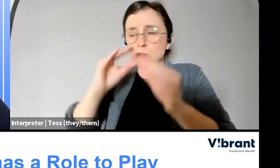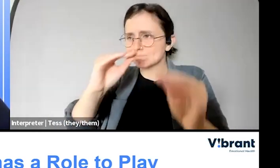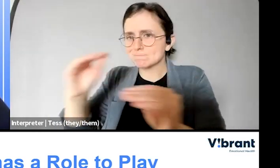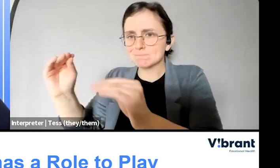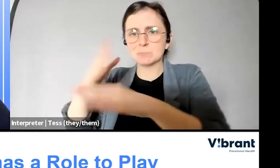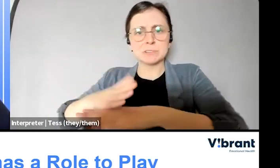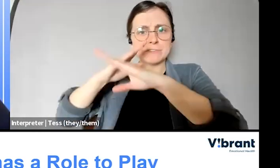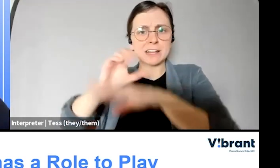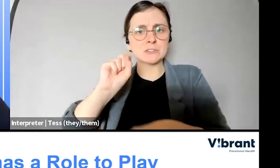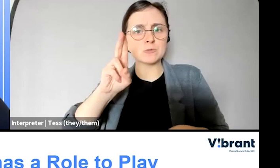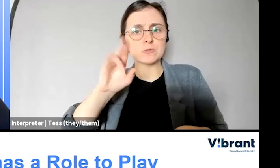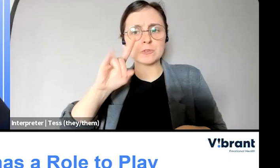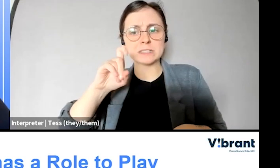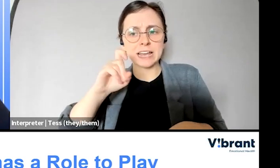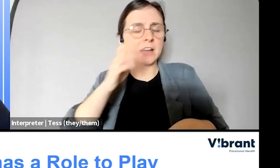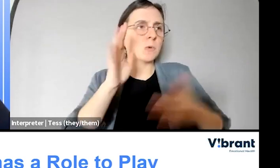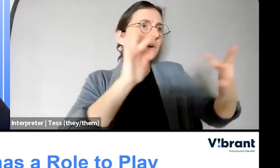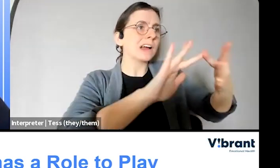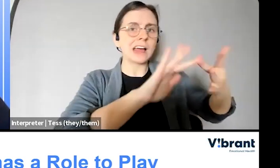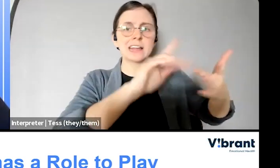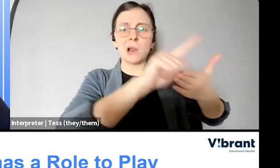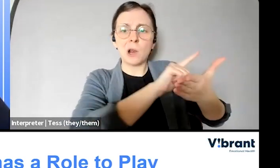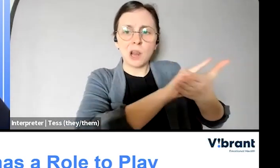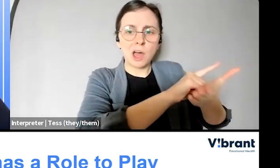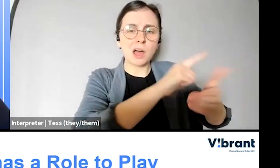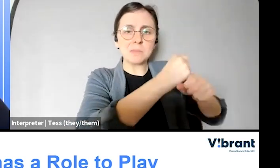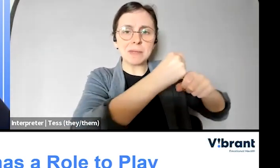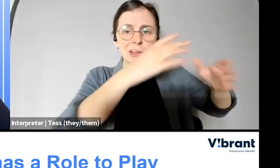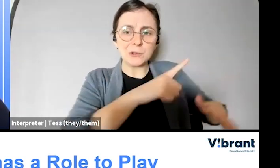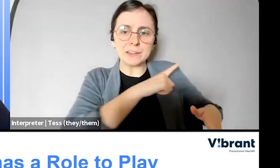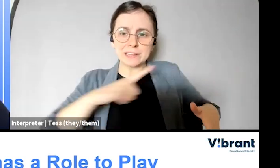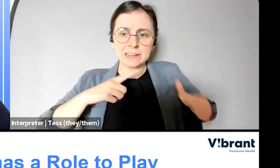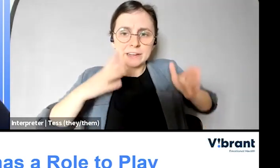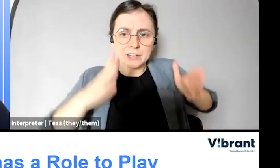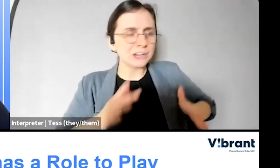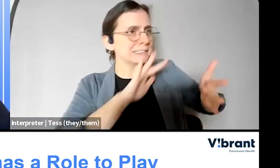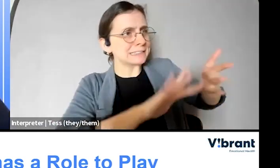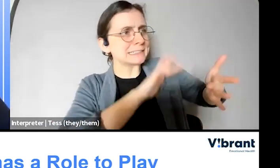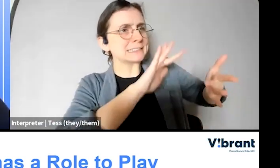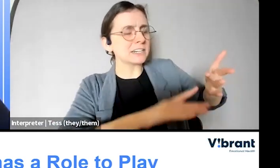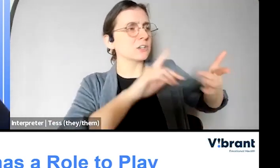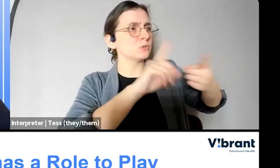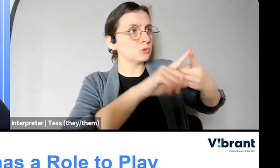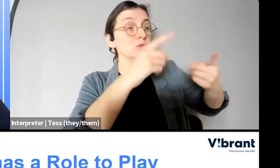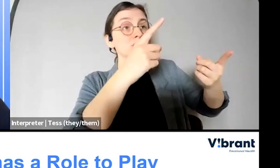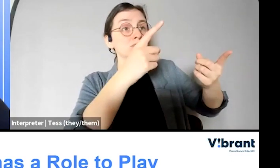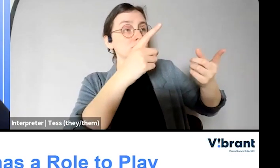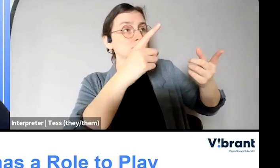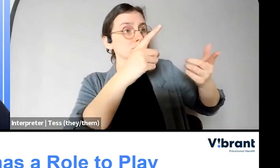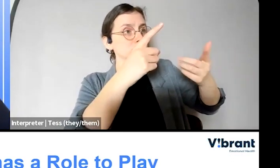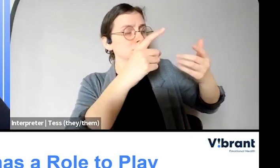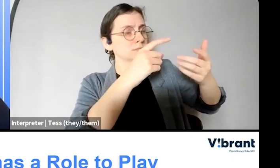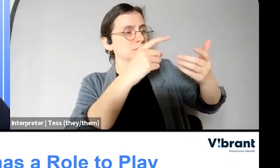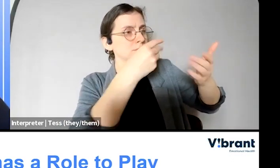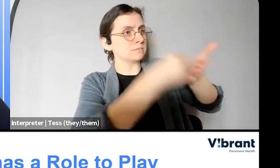state and federal policymakers on the importance of funding and suicide prevention and crisis services so that we're better serving individuals. And then, of